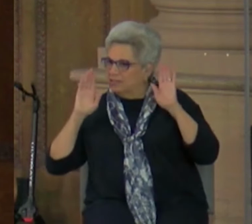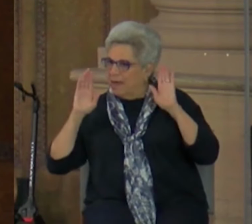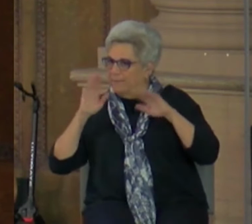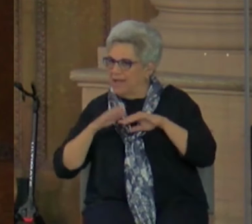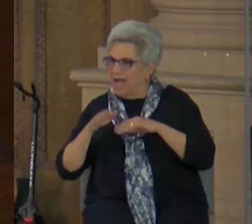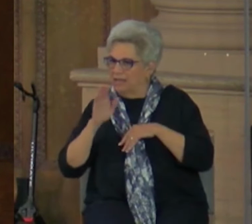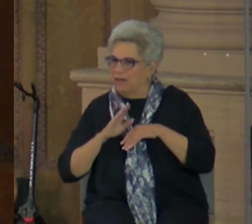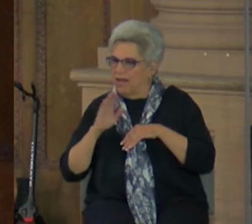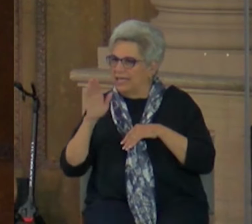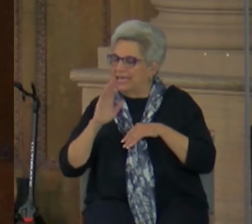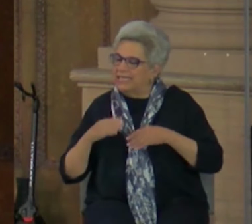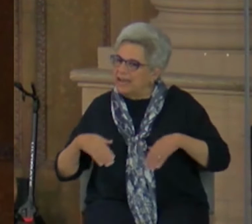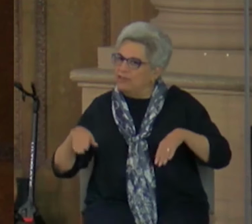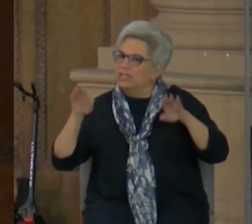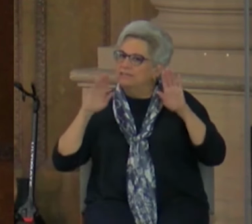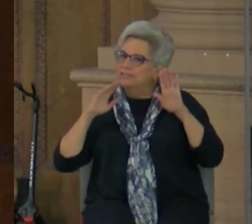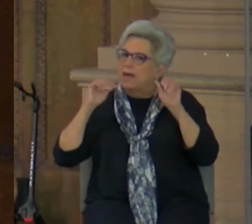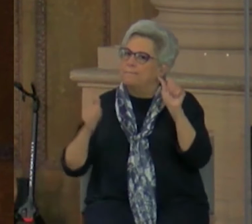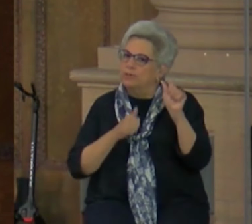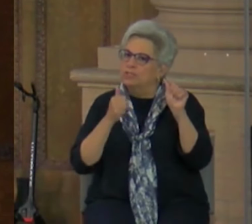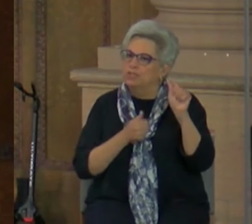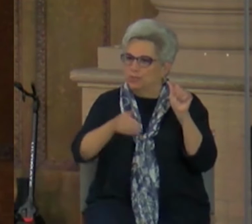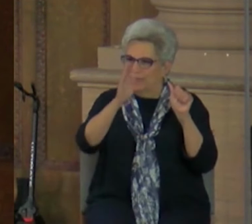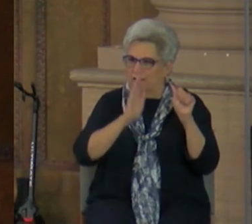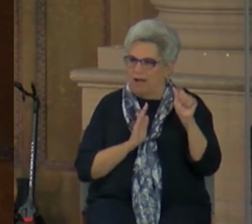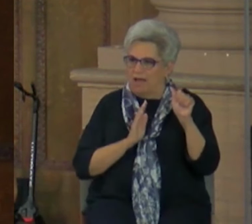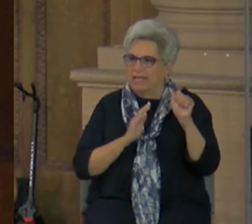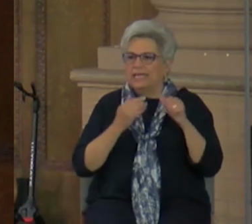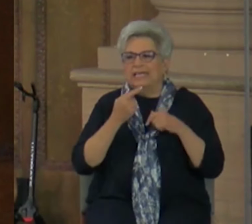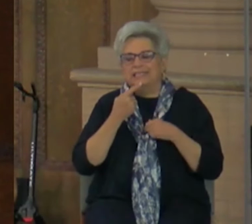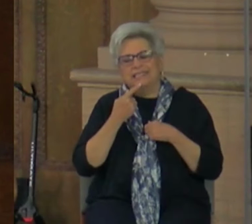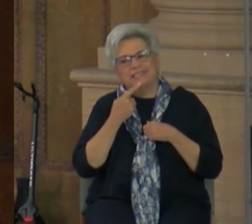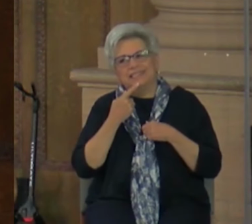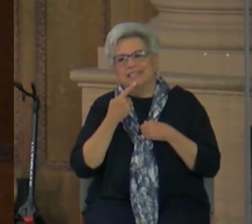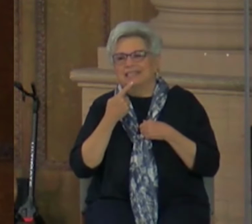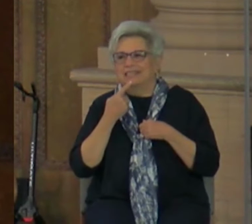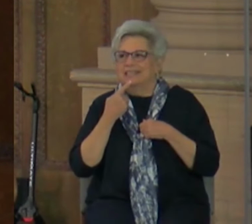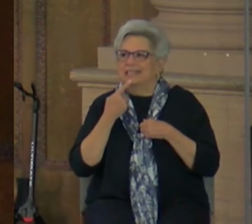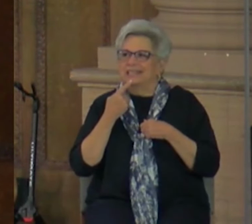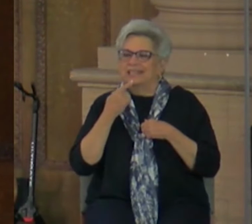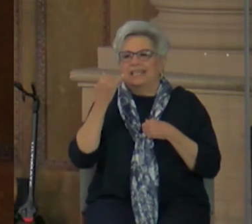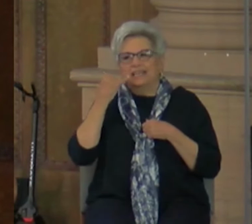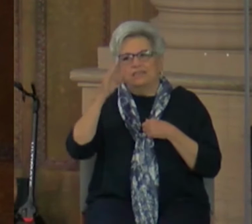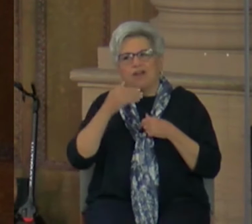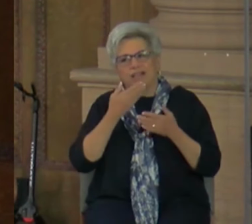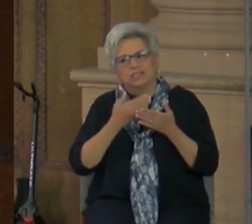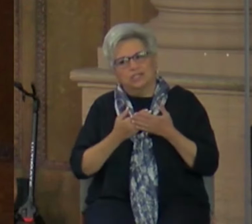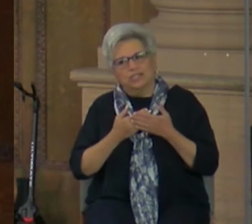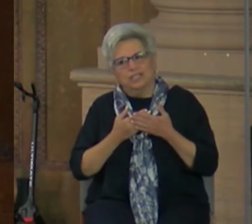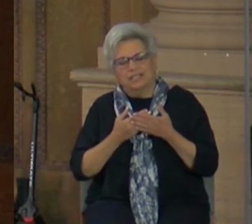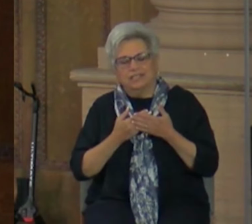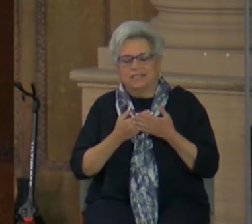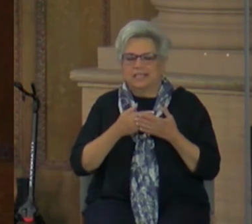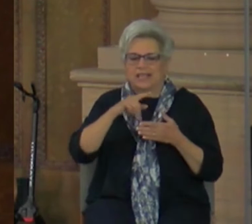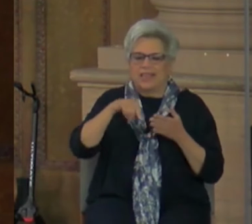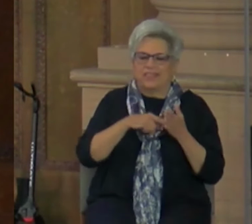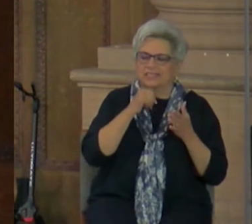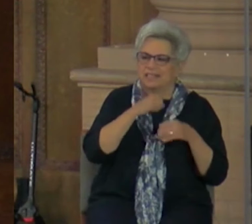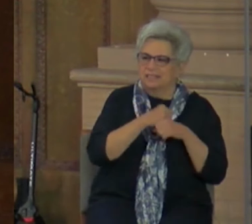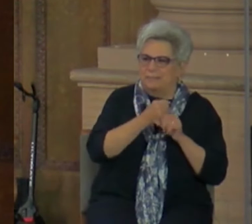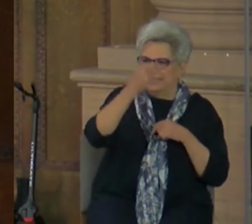never gives up his pursuit of God. He says, in effect, this is not how I think the world should be if God is good, but he keeps clinging to him. He